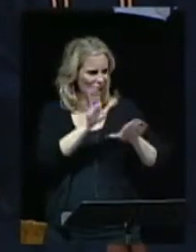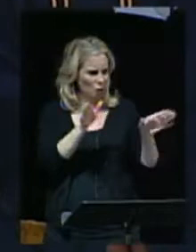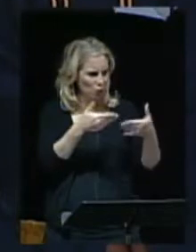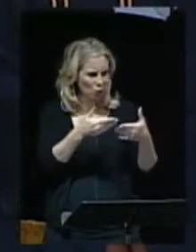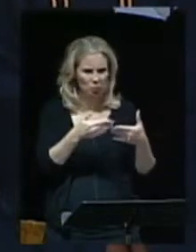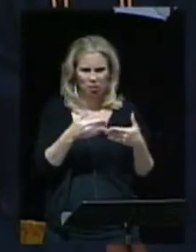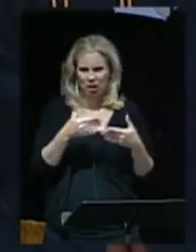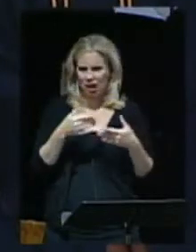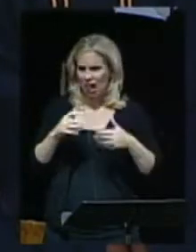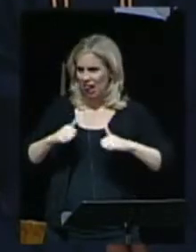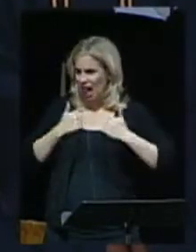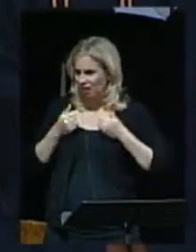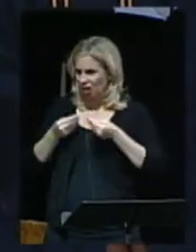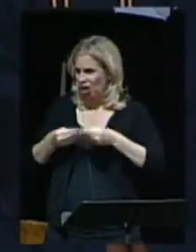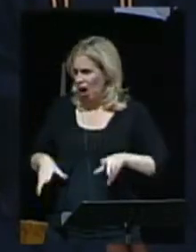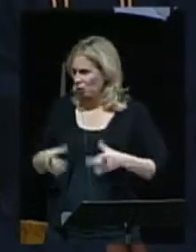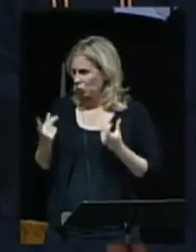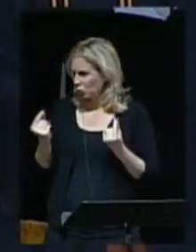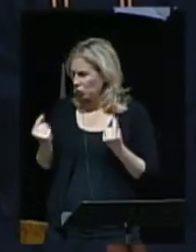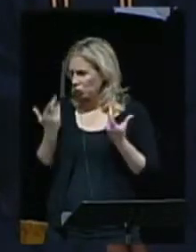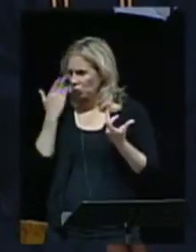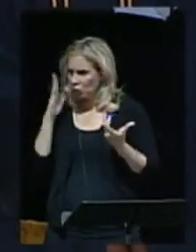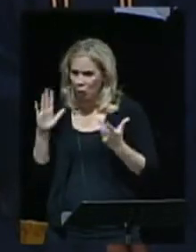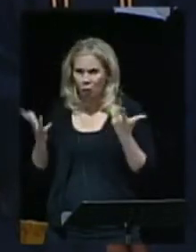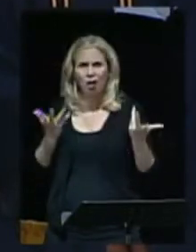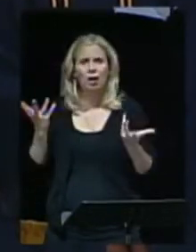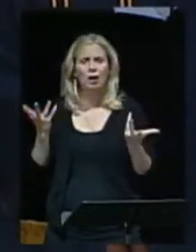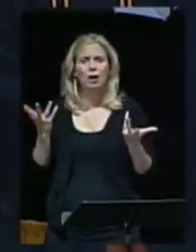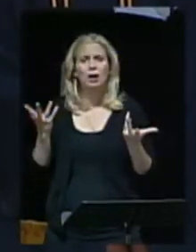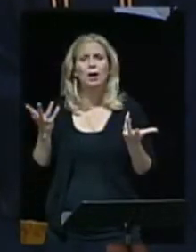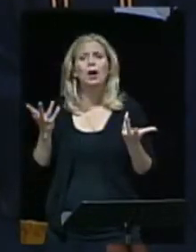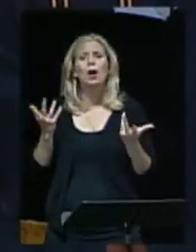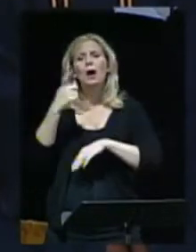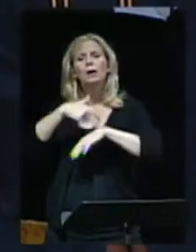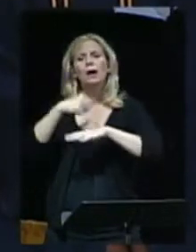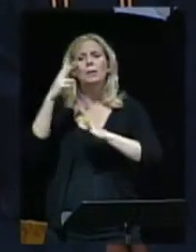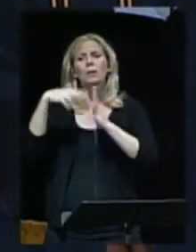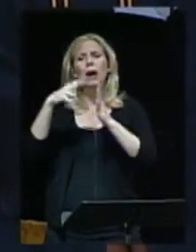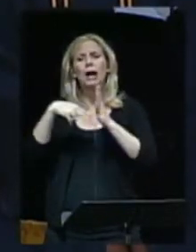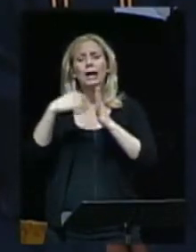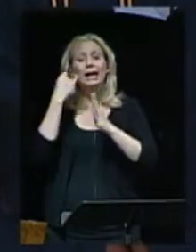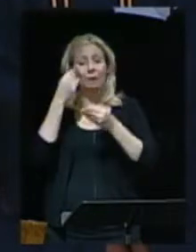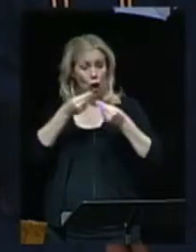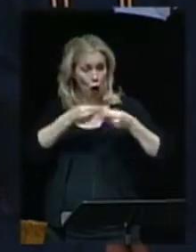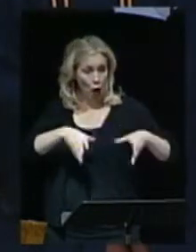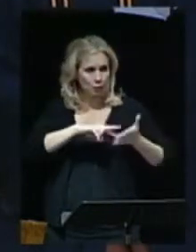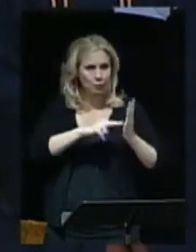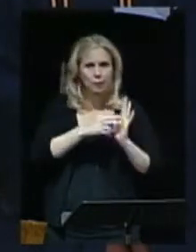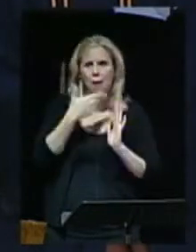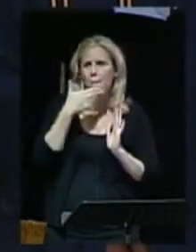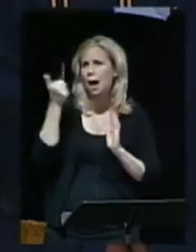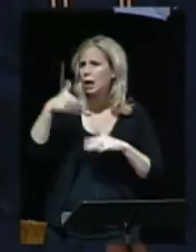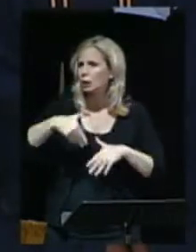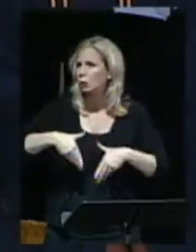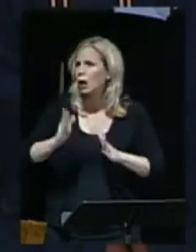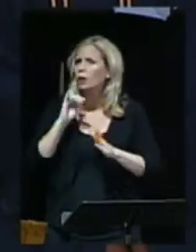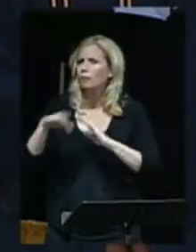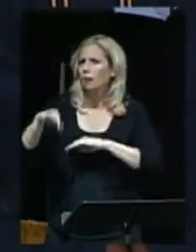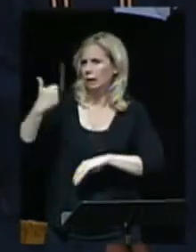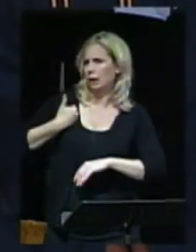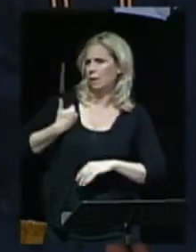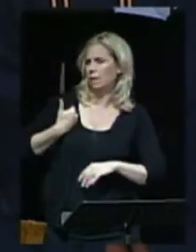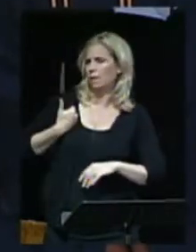lost in life? I read somewhere once that getting lost is the best way to find yourself. To me,